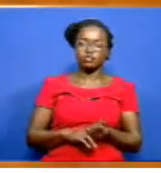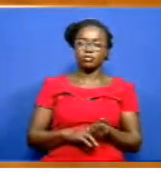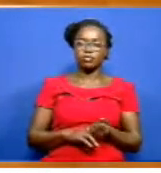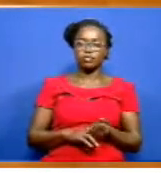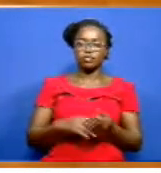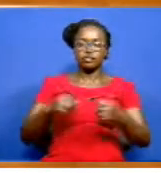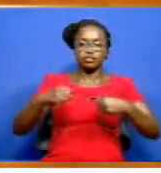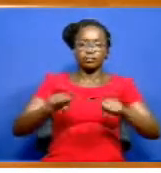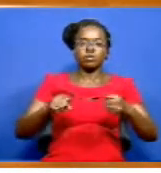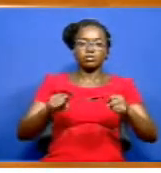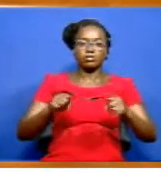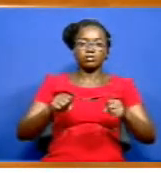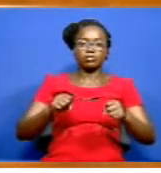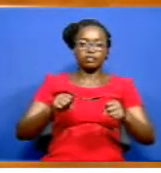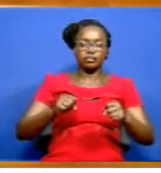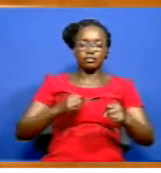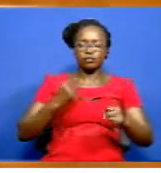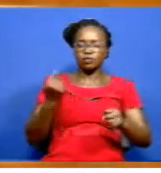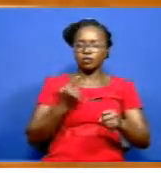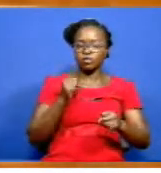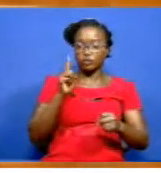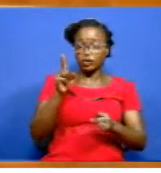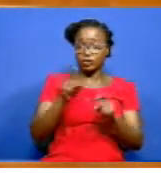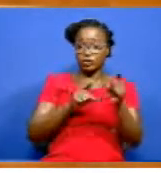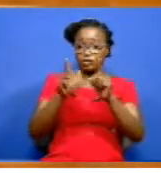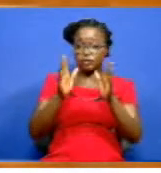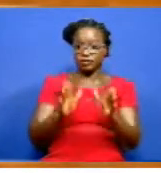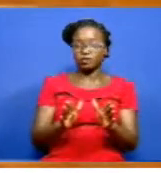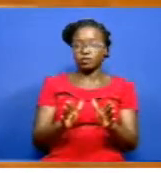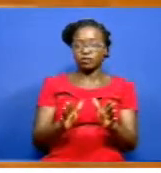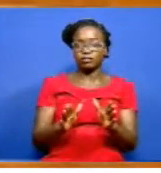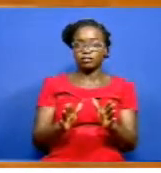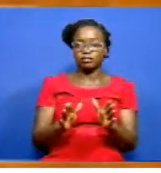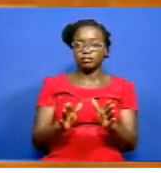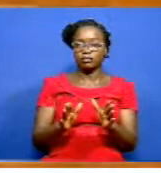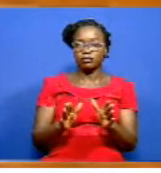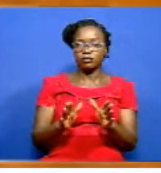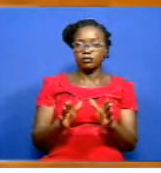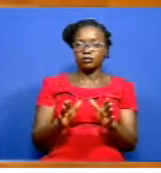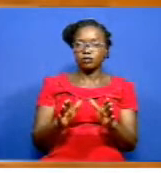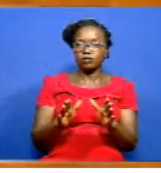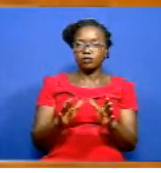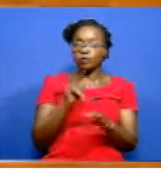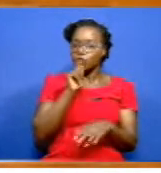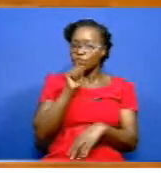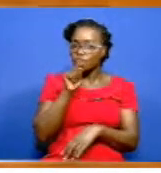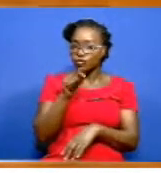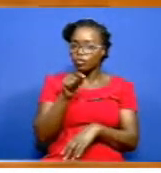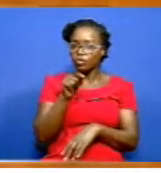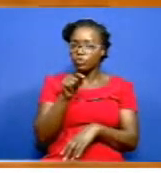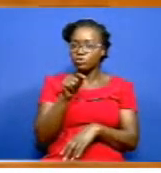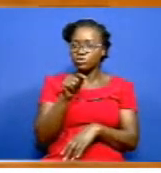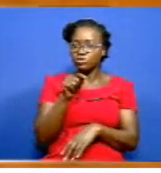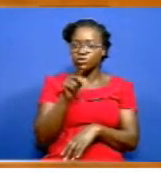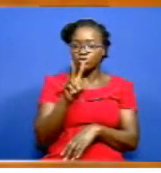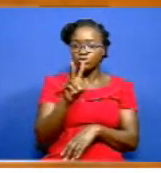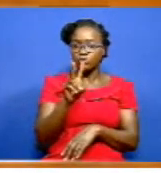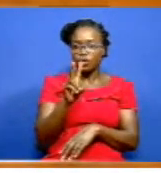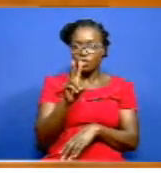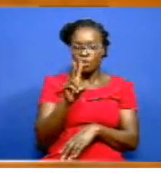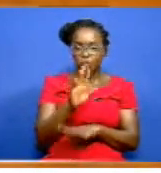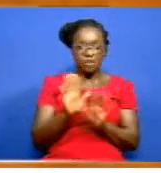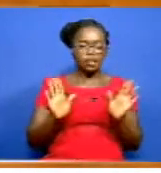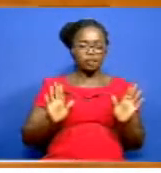Border borders shall strictly carry only one passenger, with tuk-tuks carrying a maximum of 2